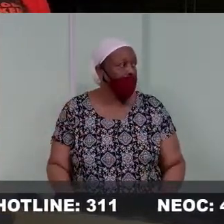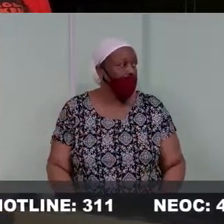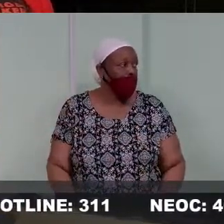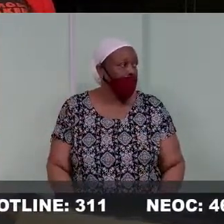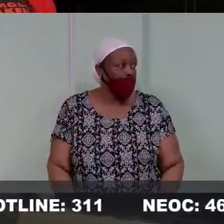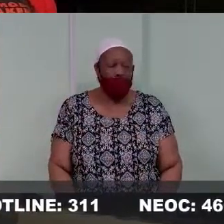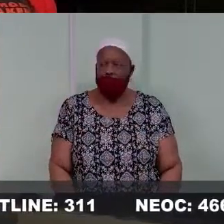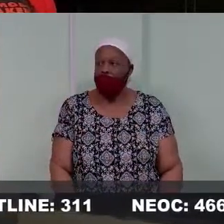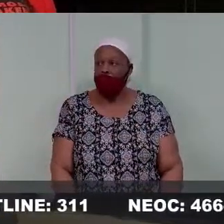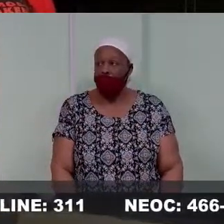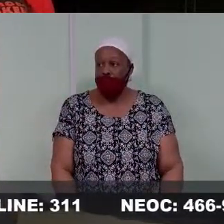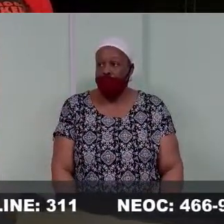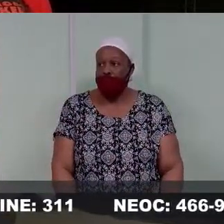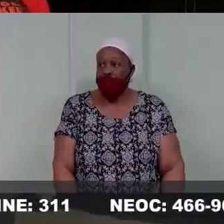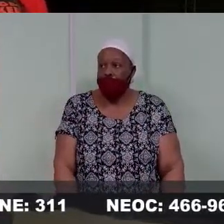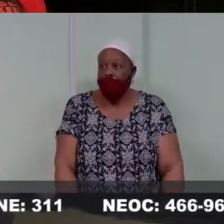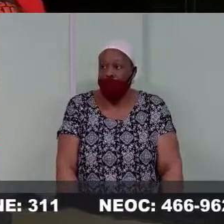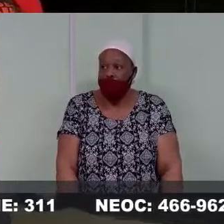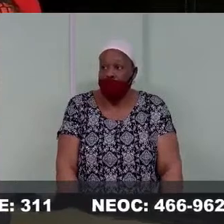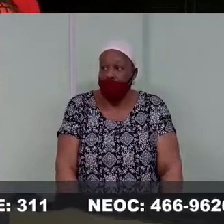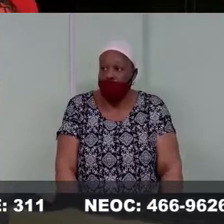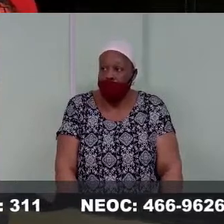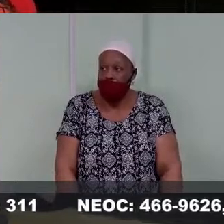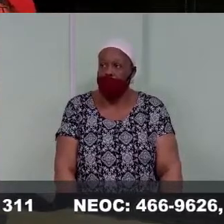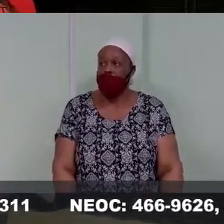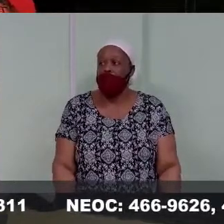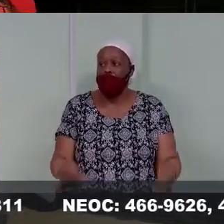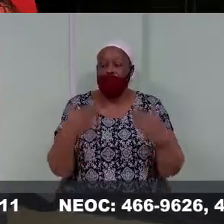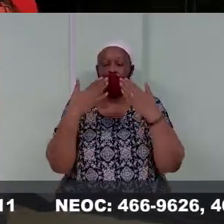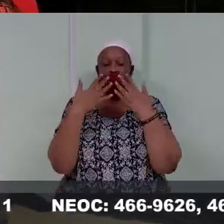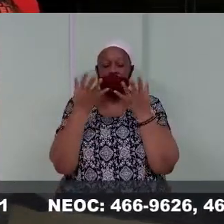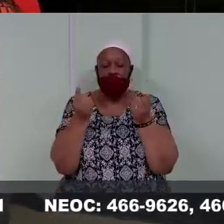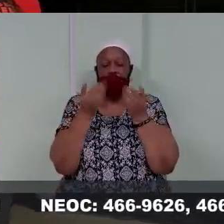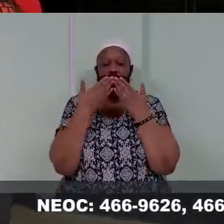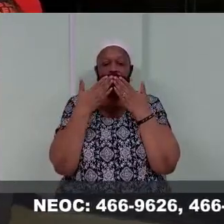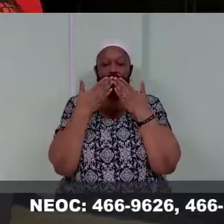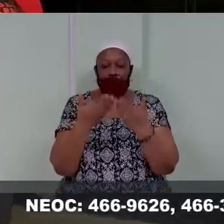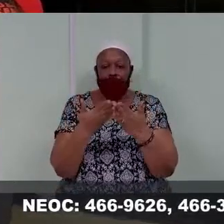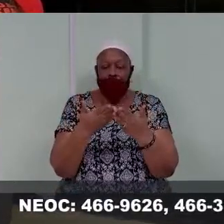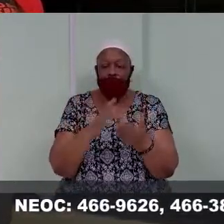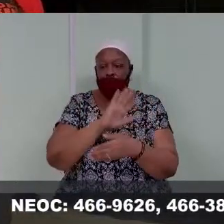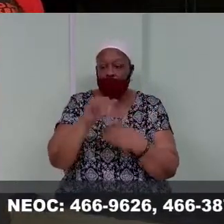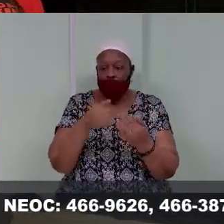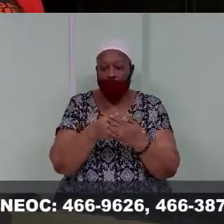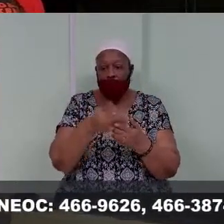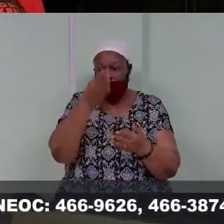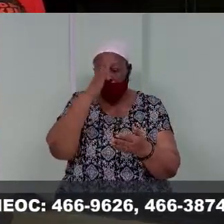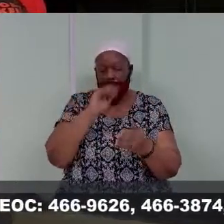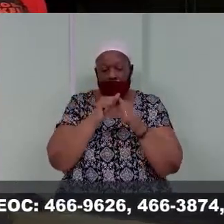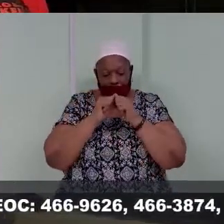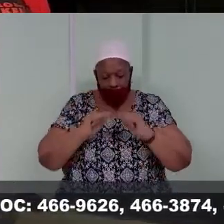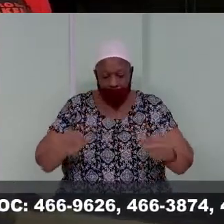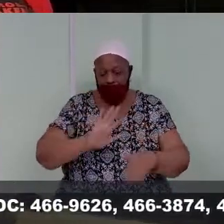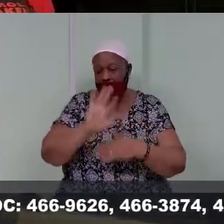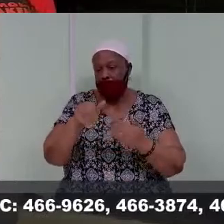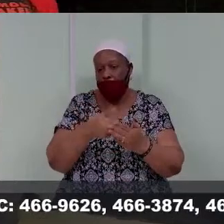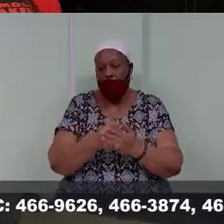have worked with me throughout these years. So thank you very much, and God bless everyone. Thank you.